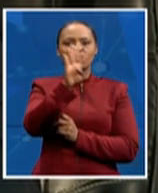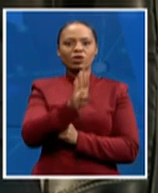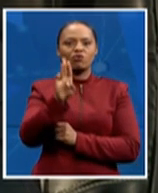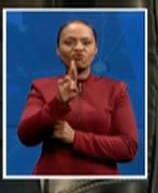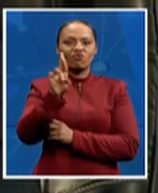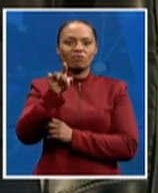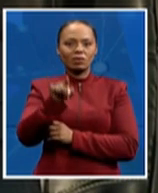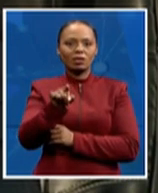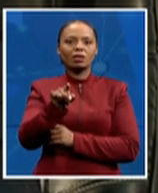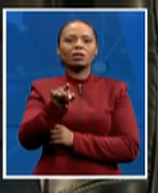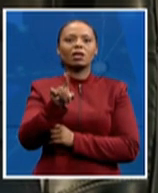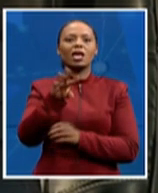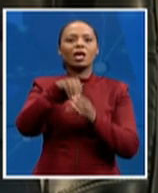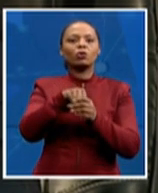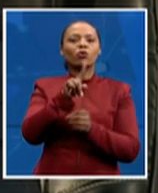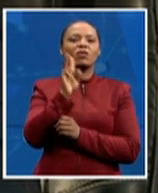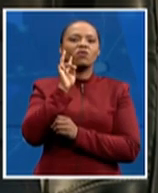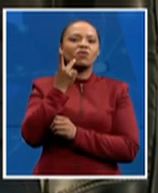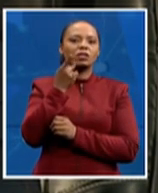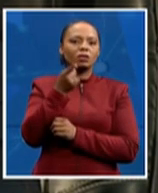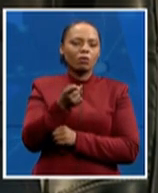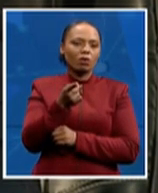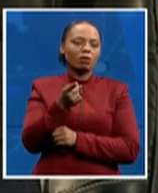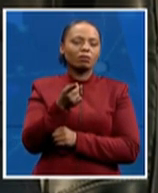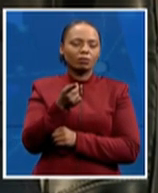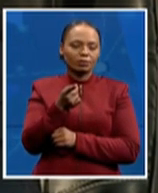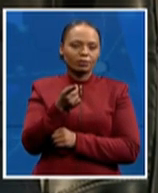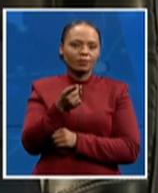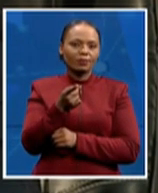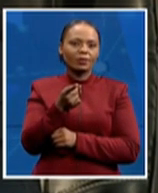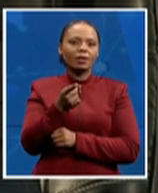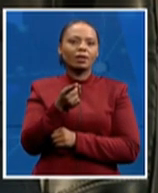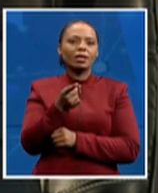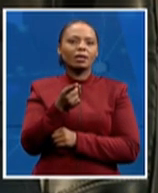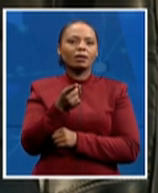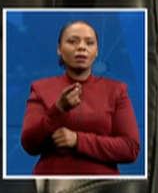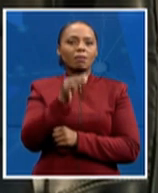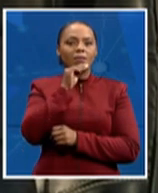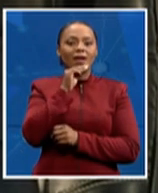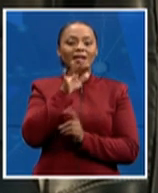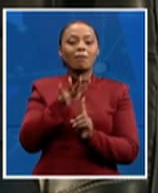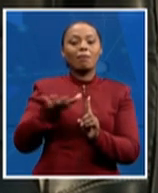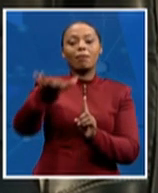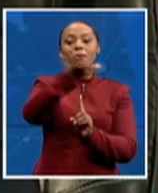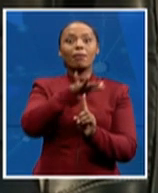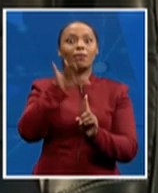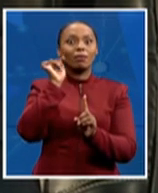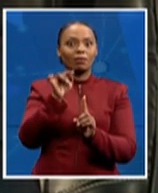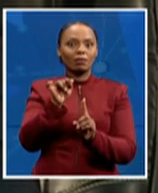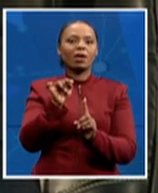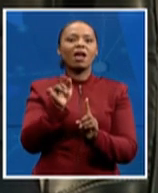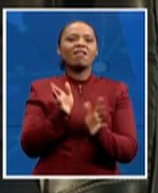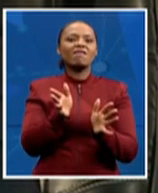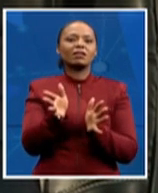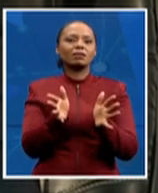oil refinery, which is a facility that is being constructed